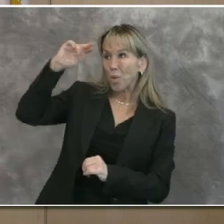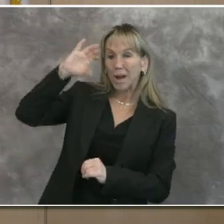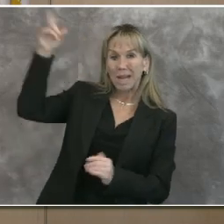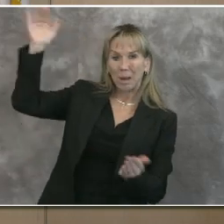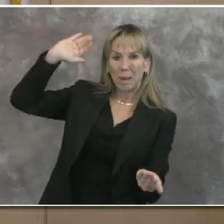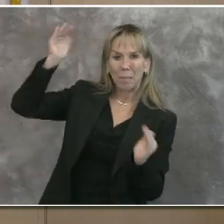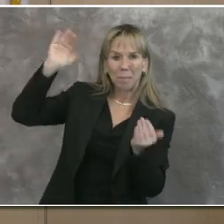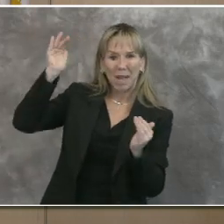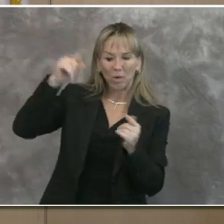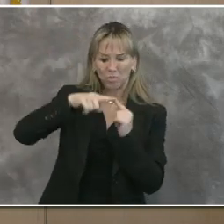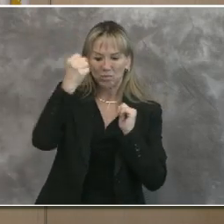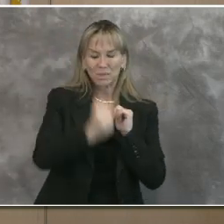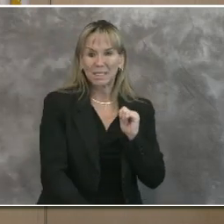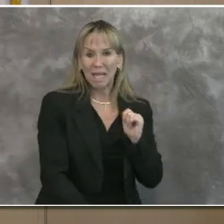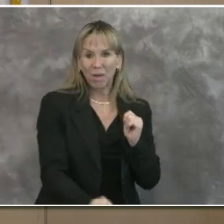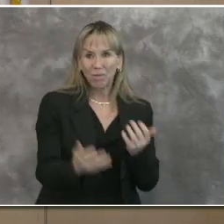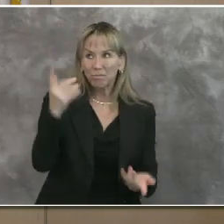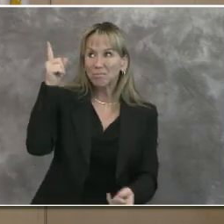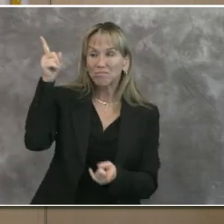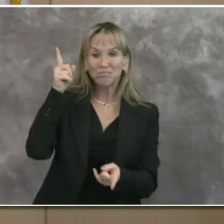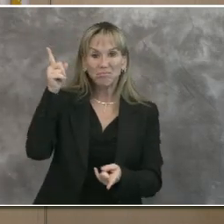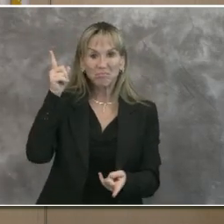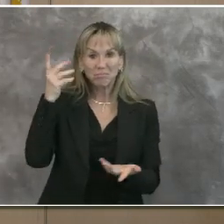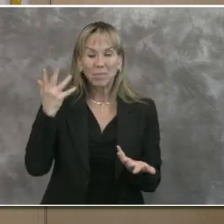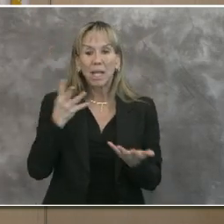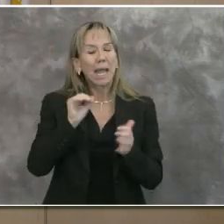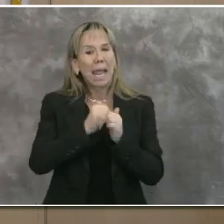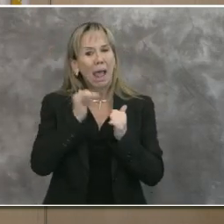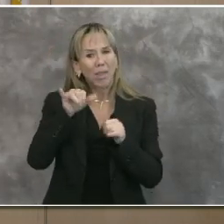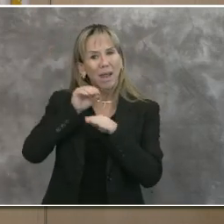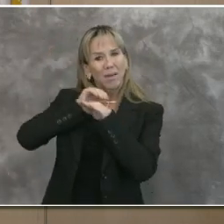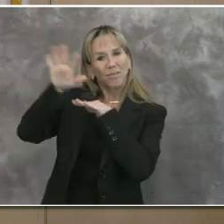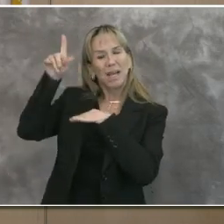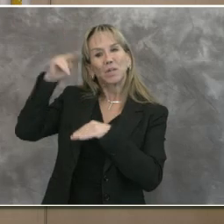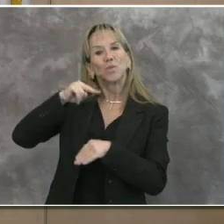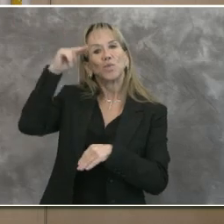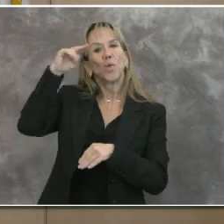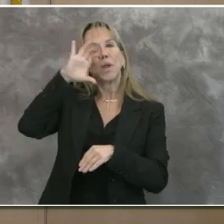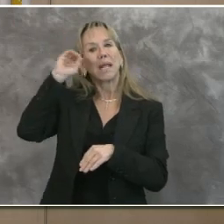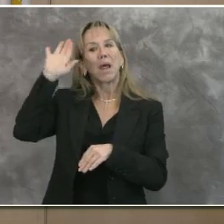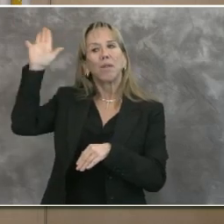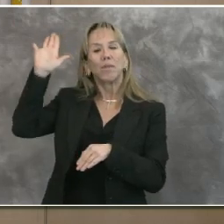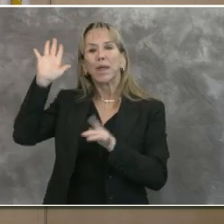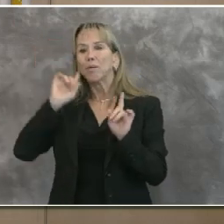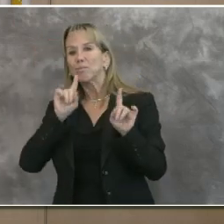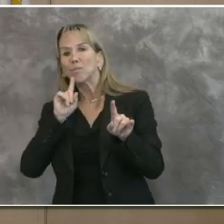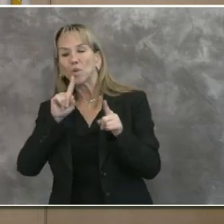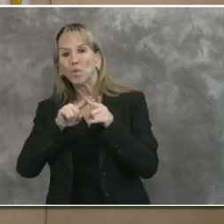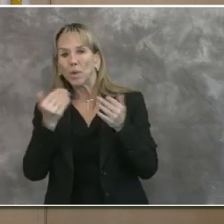to the cities further south, and how might that affect the North County cities' responses to reopening?